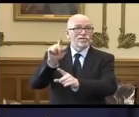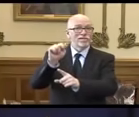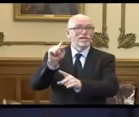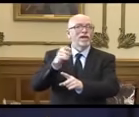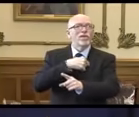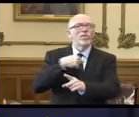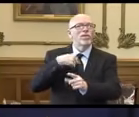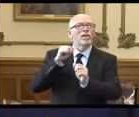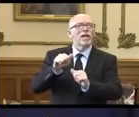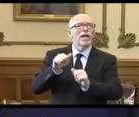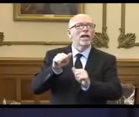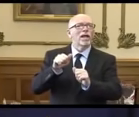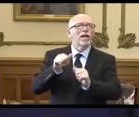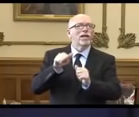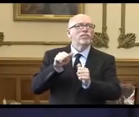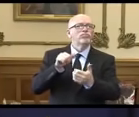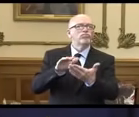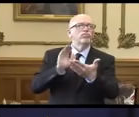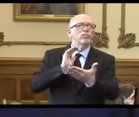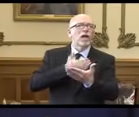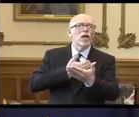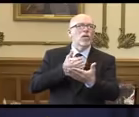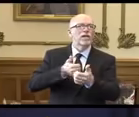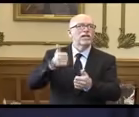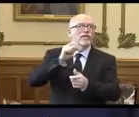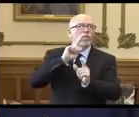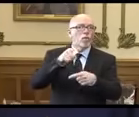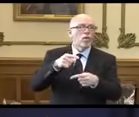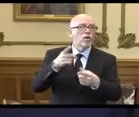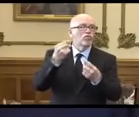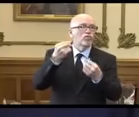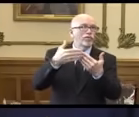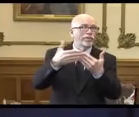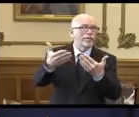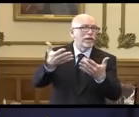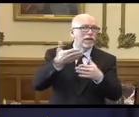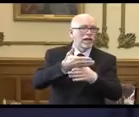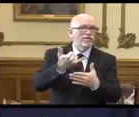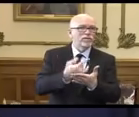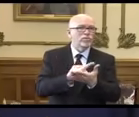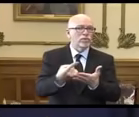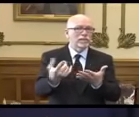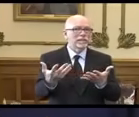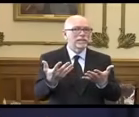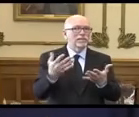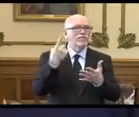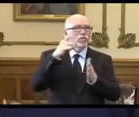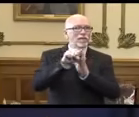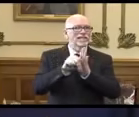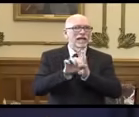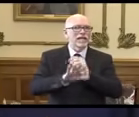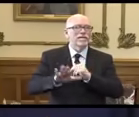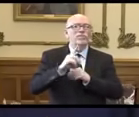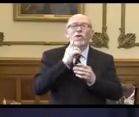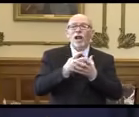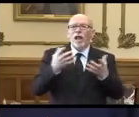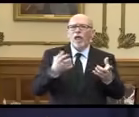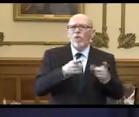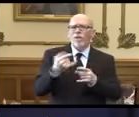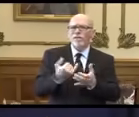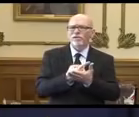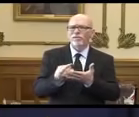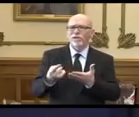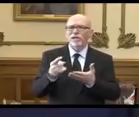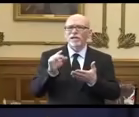we'll address our executive order and where we go from here after this week statewide. So a lot going on, maybe under